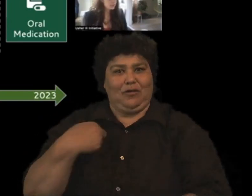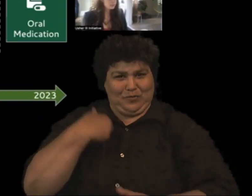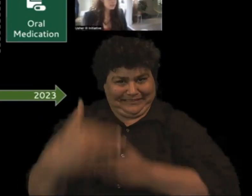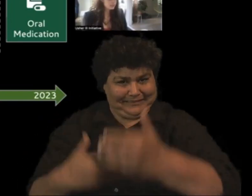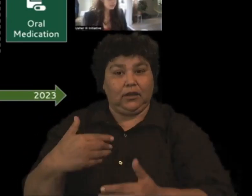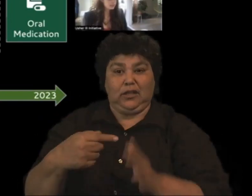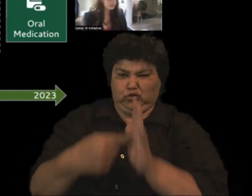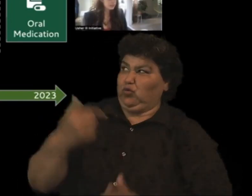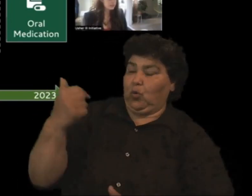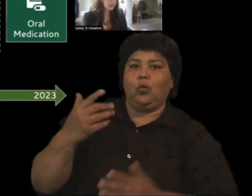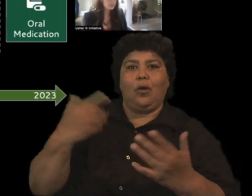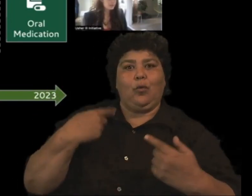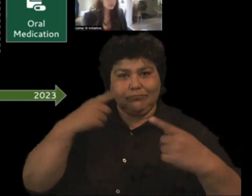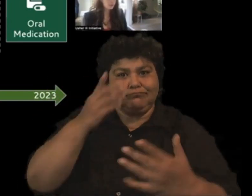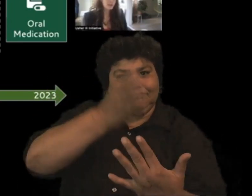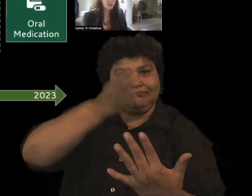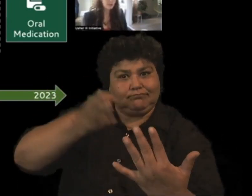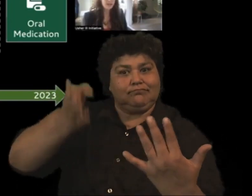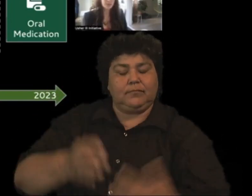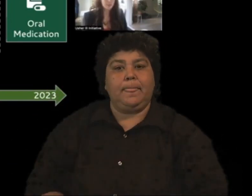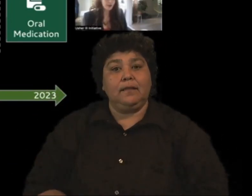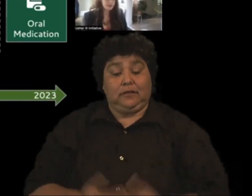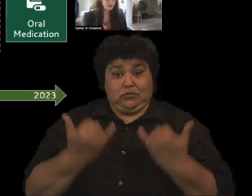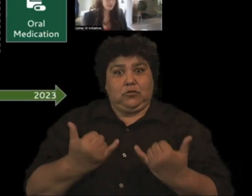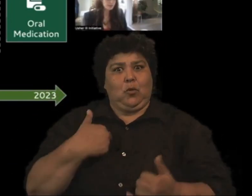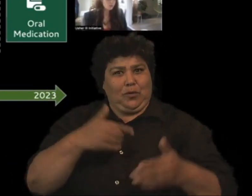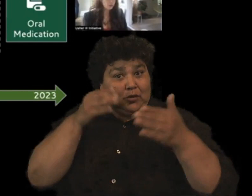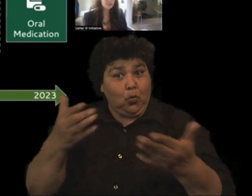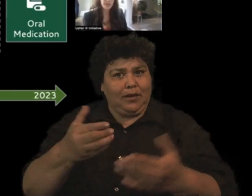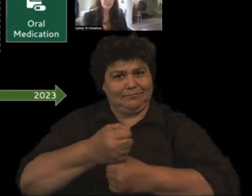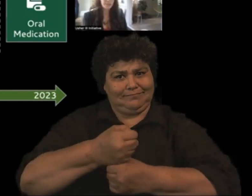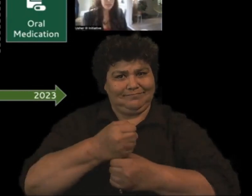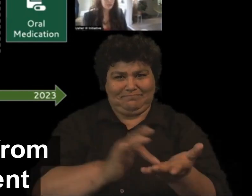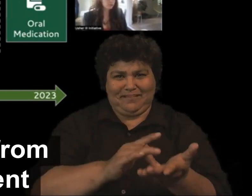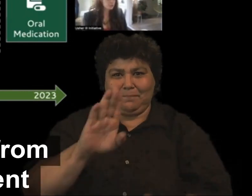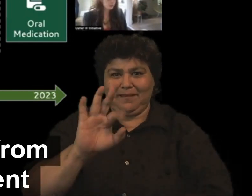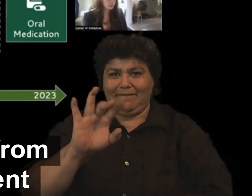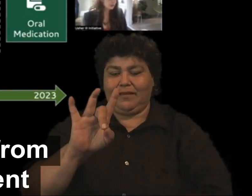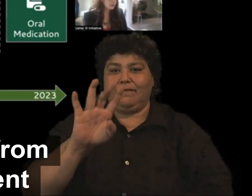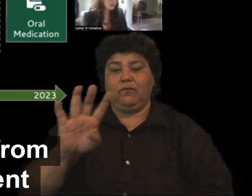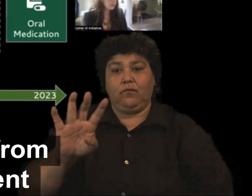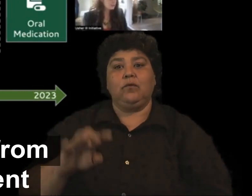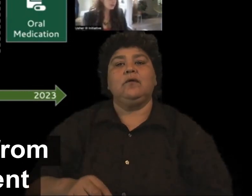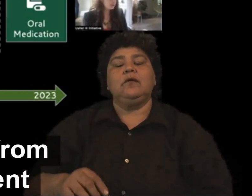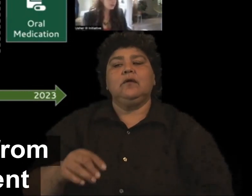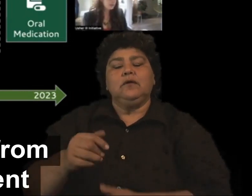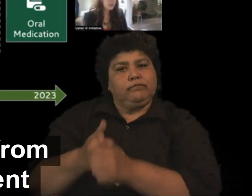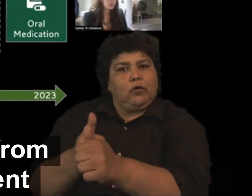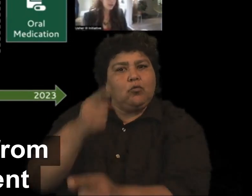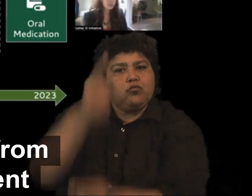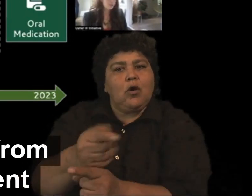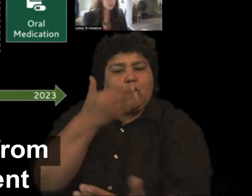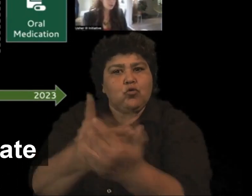manufacturing material in compliance with good manufacturing practices, or GMP for short, as well as our